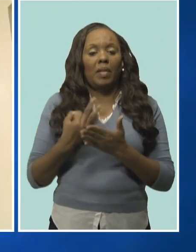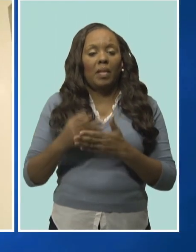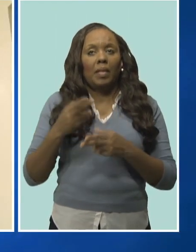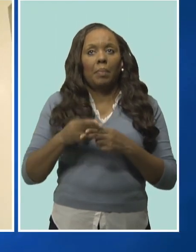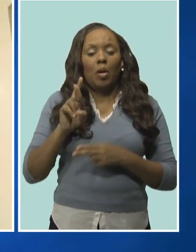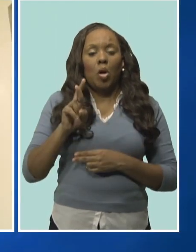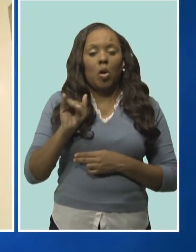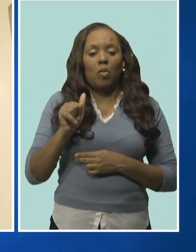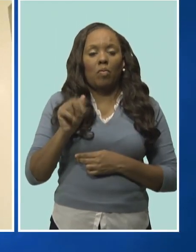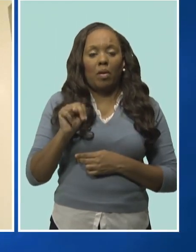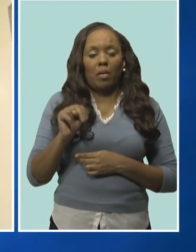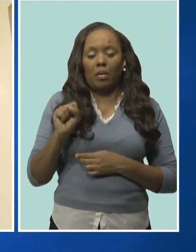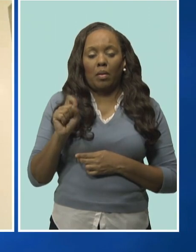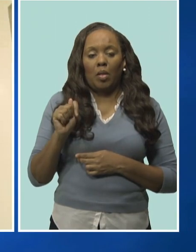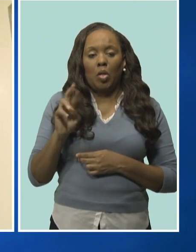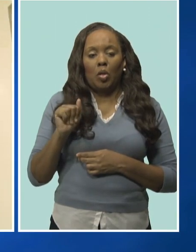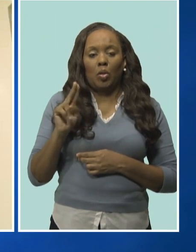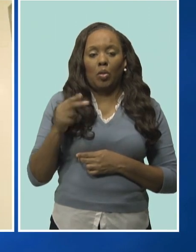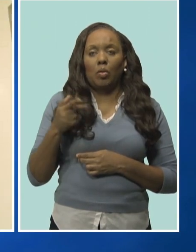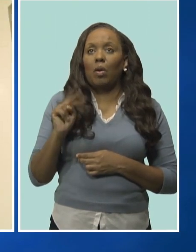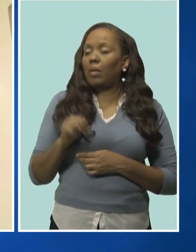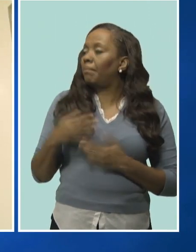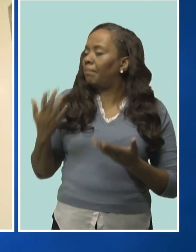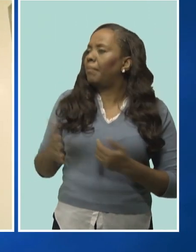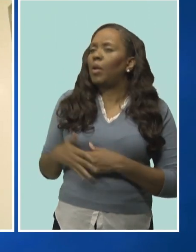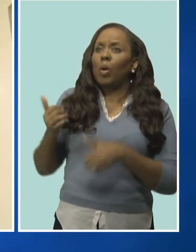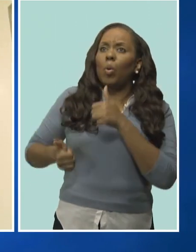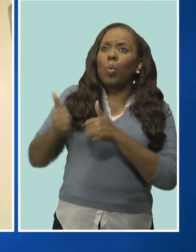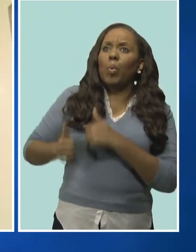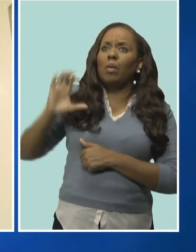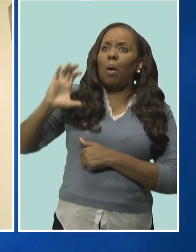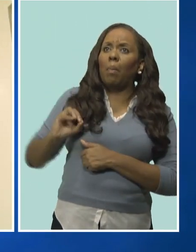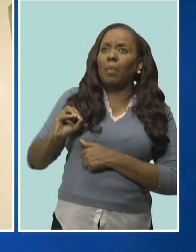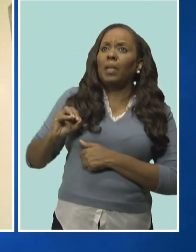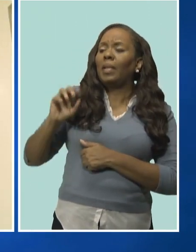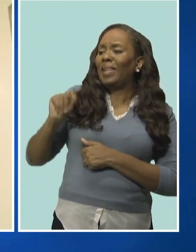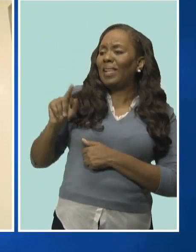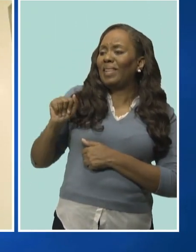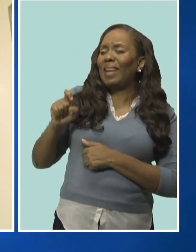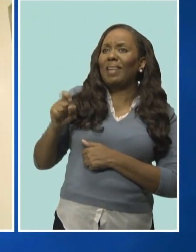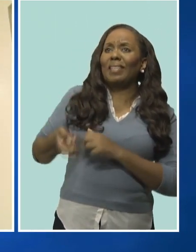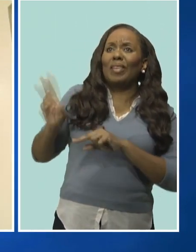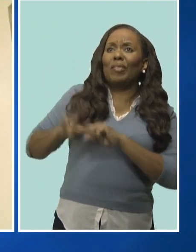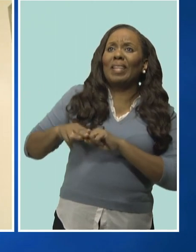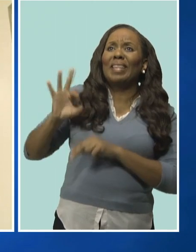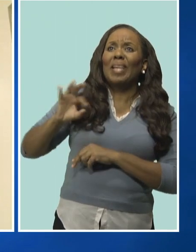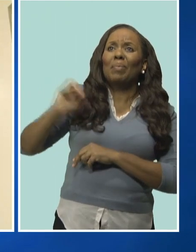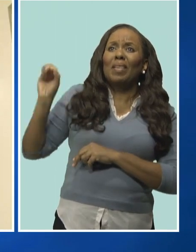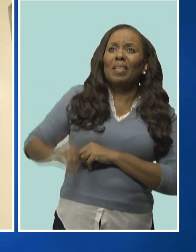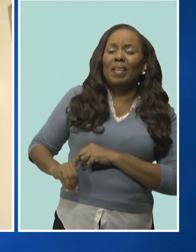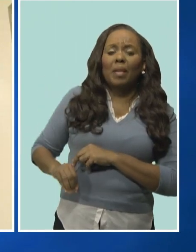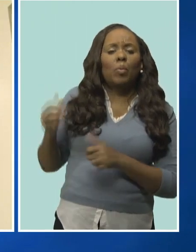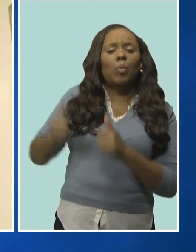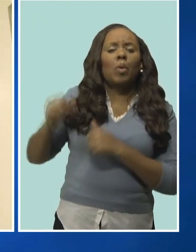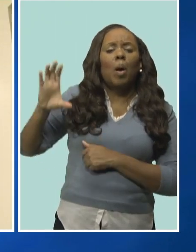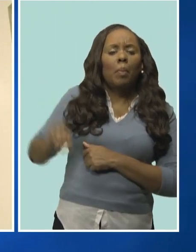Straughn. Minister Straughn, tell us exactly which companies the tax increase to 9% will apply to and what is the current rate